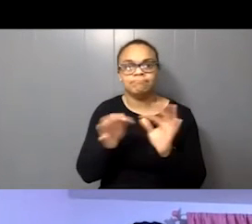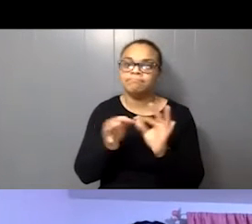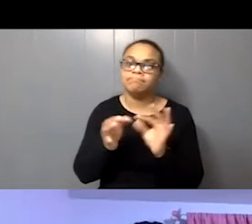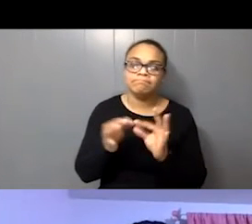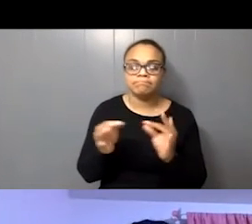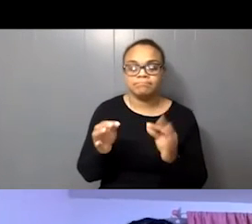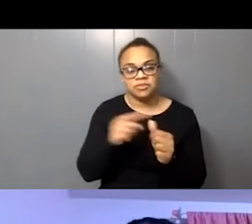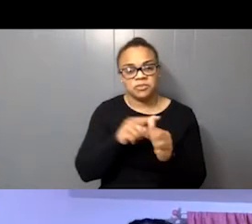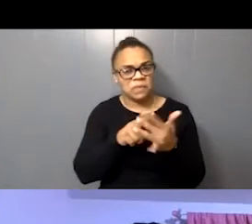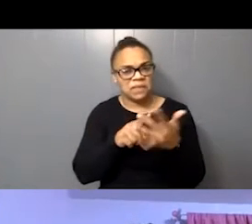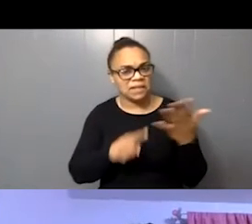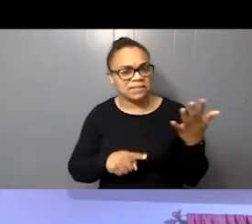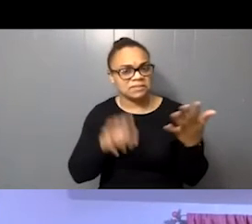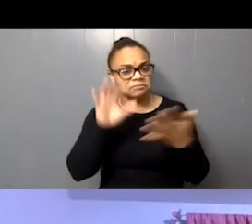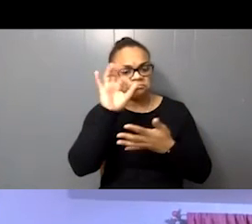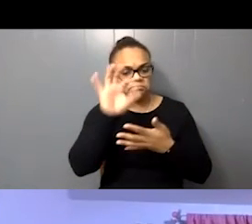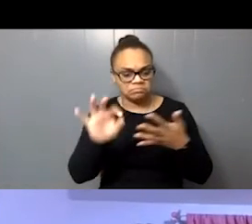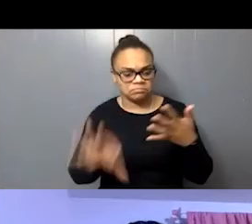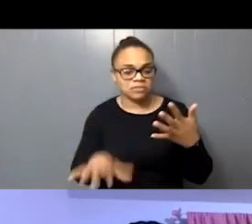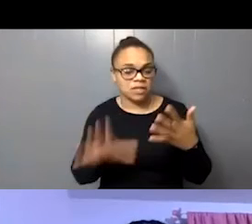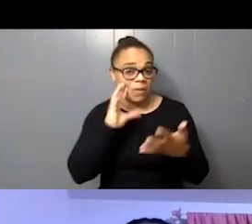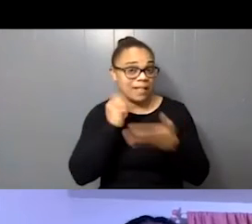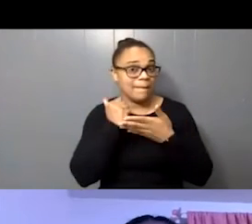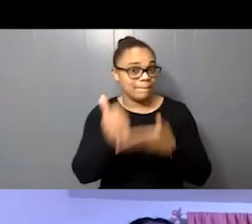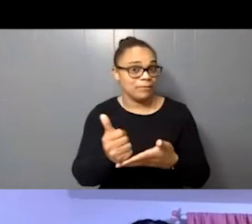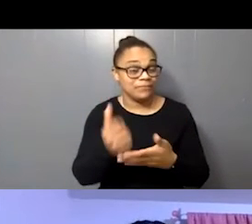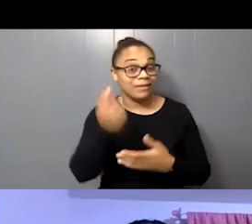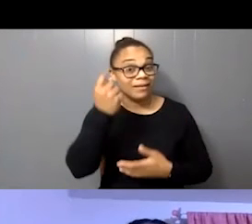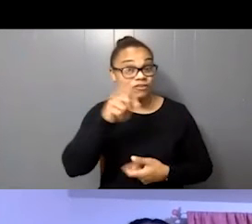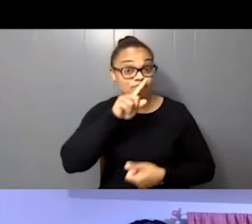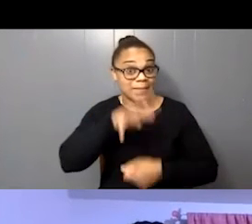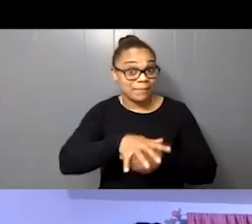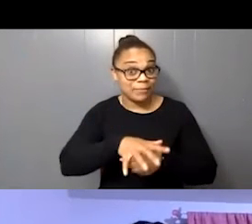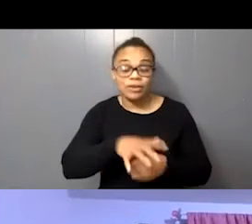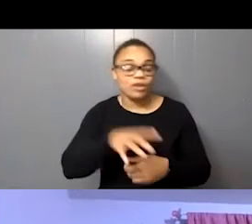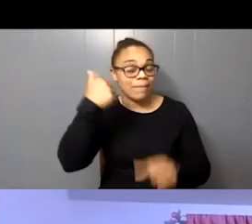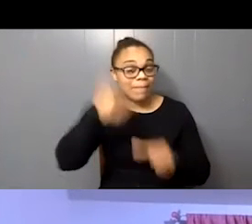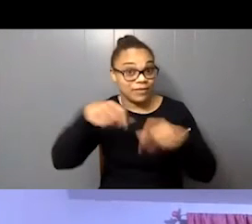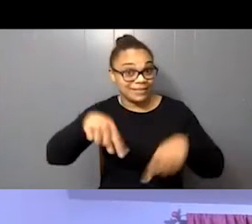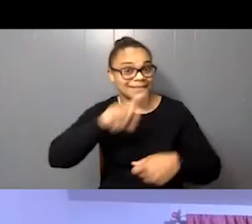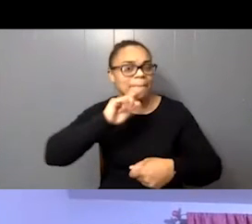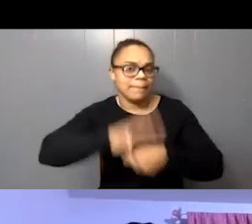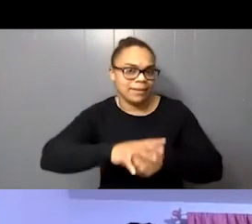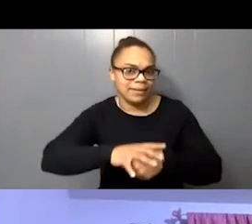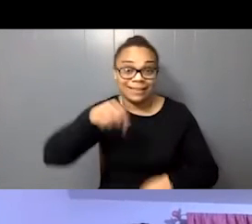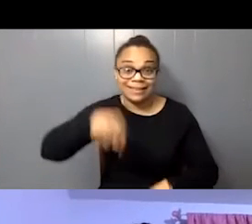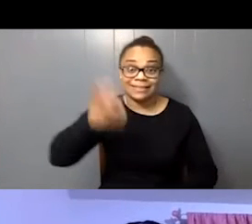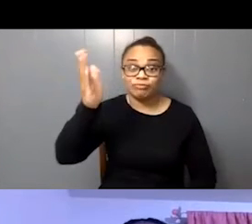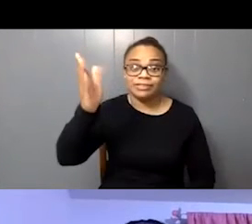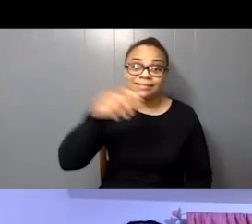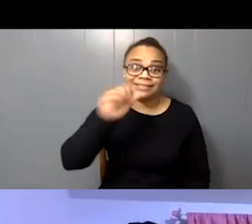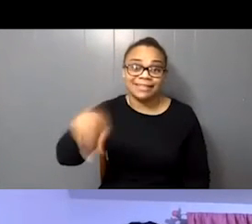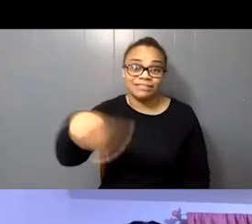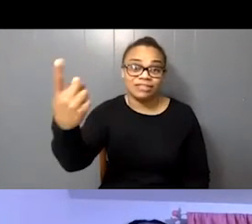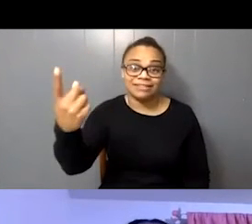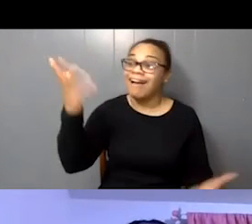those shows are gonna help you. And remember, this is a commitment. This presentation is not just oh, I know this, now I'm perfect